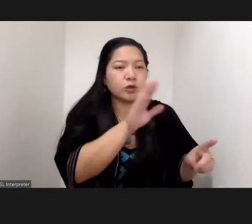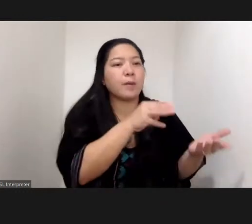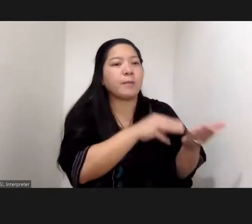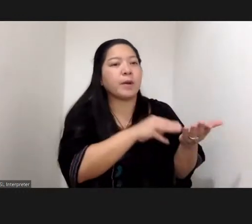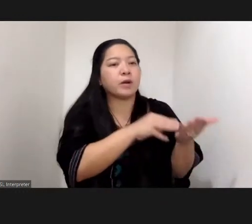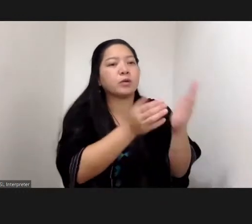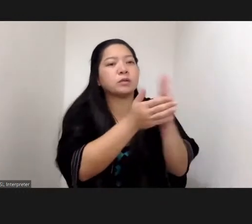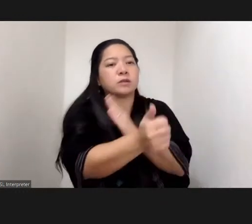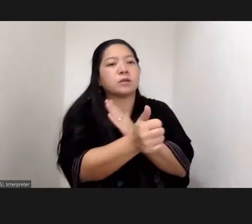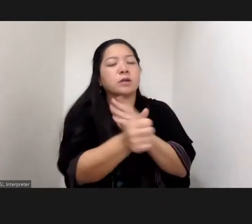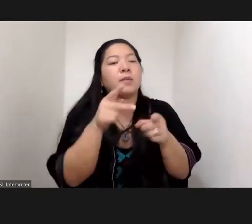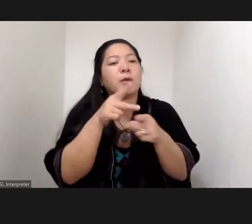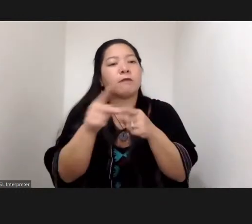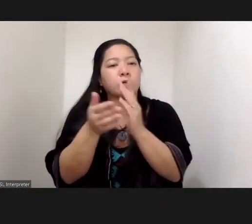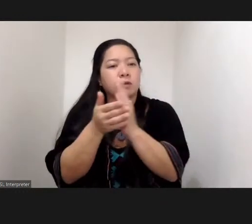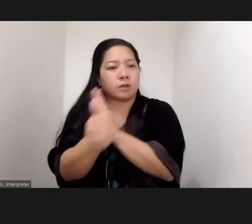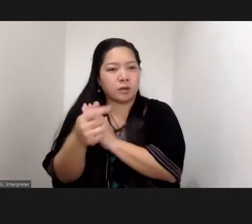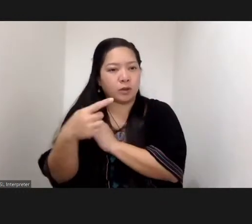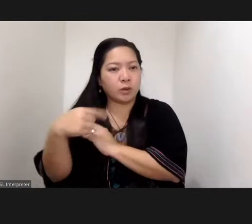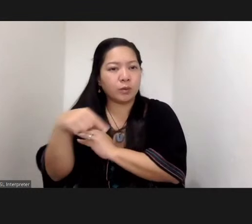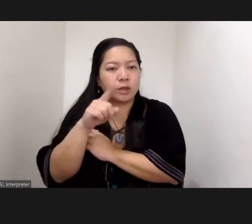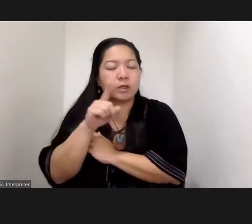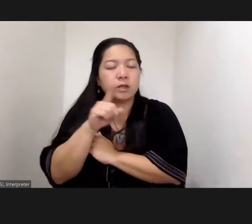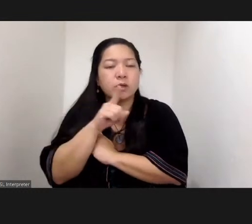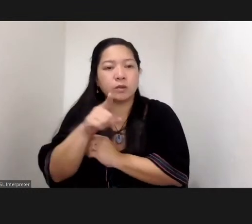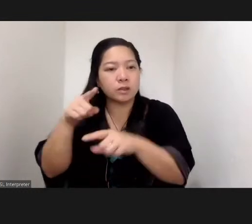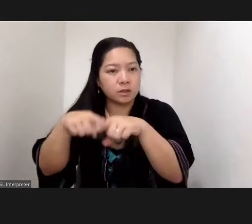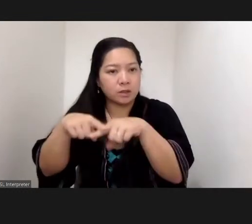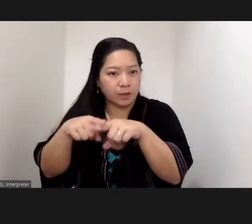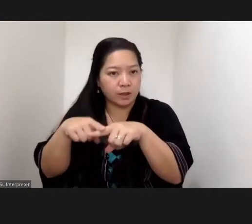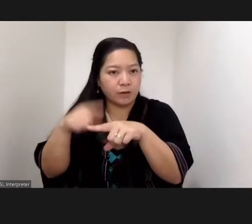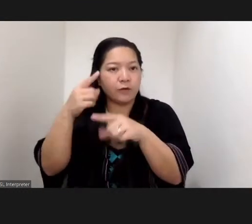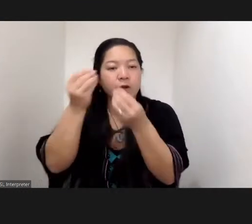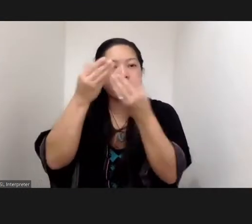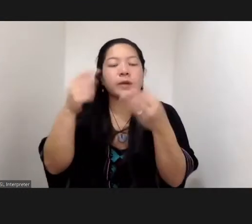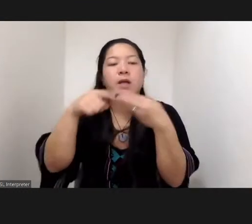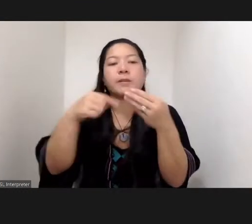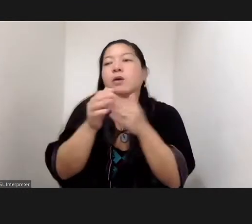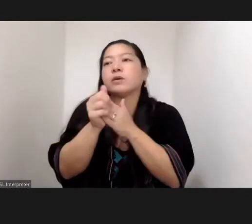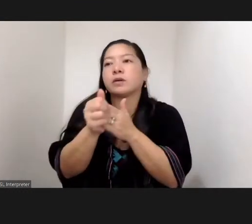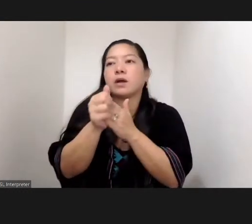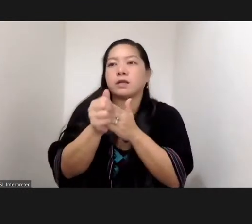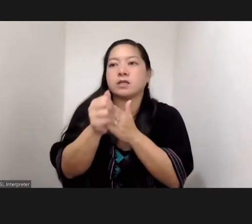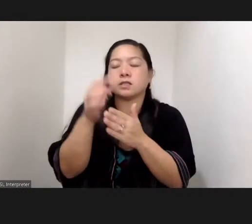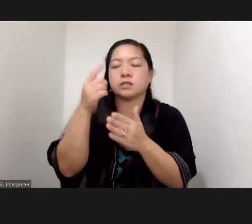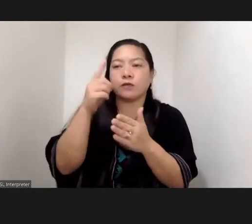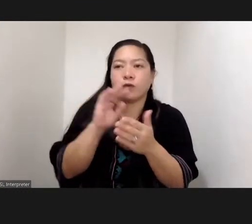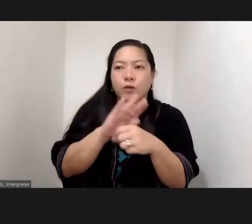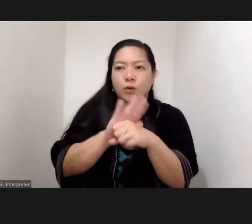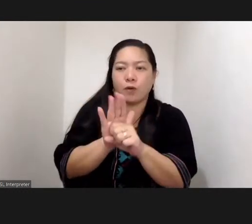experts that we rely on for information and guidance.